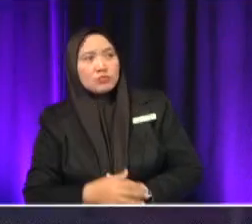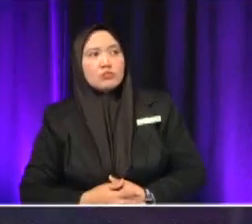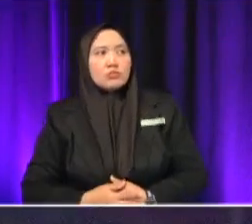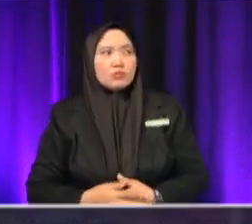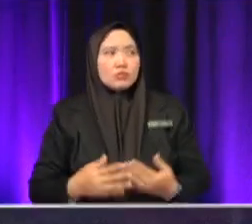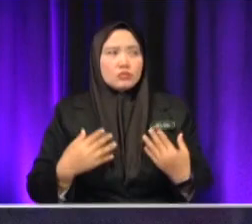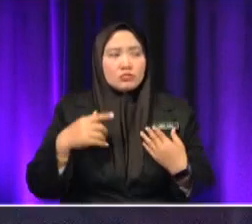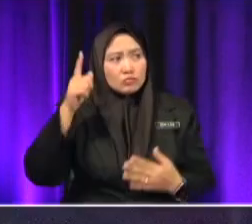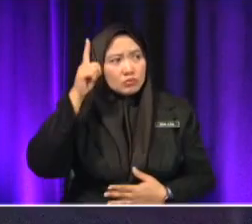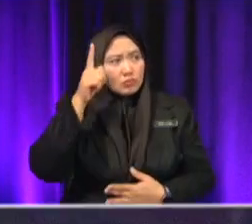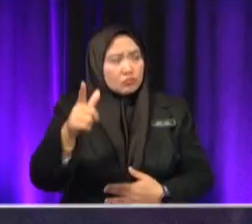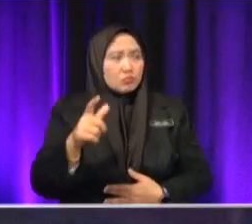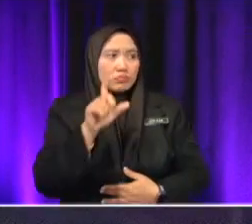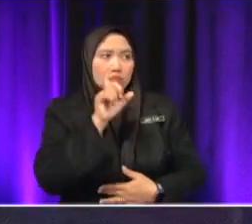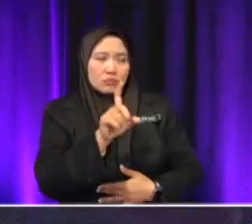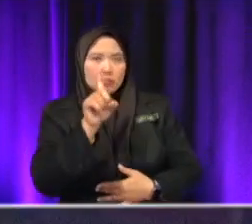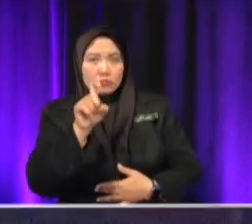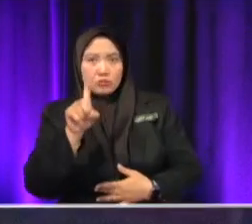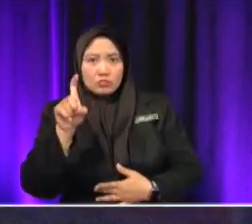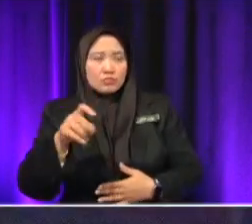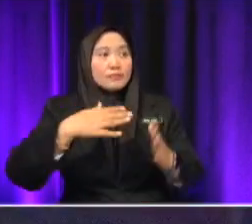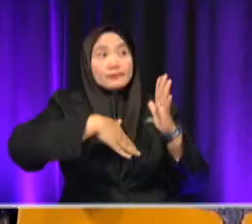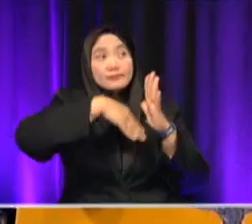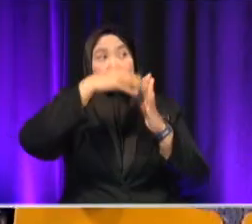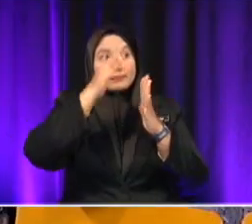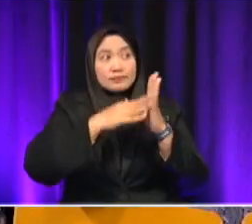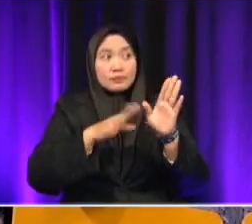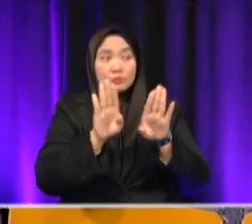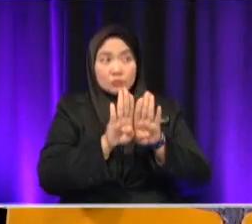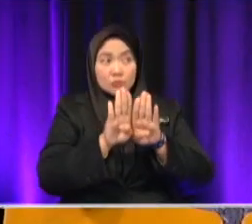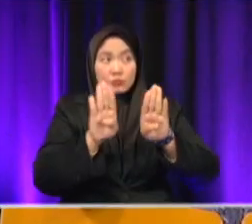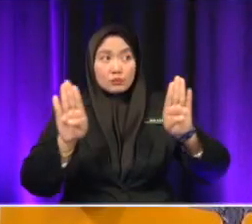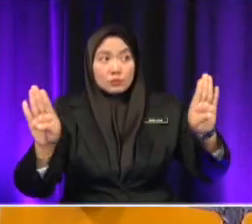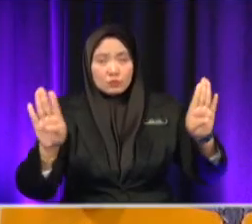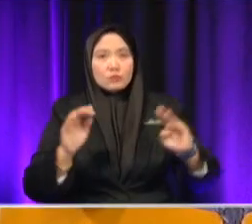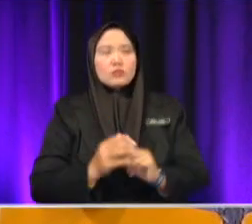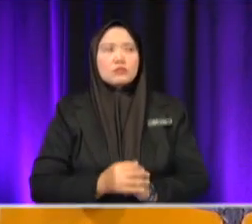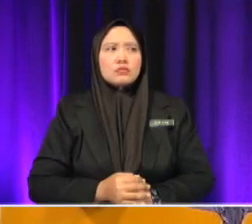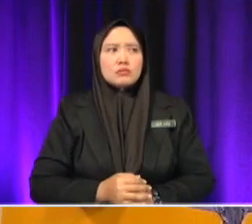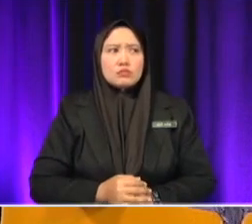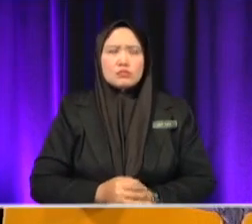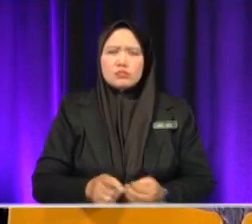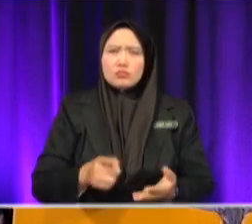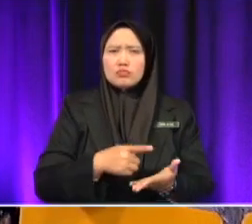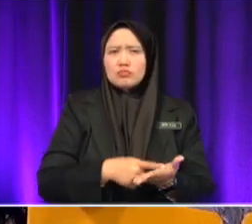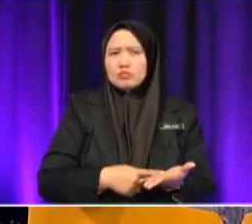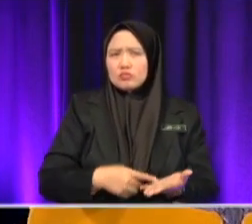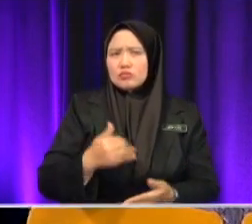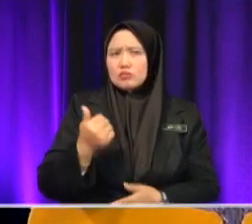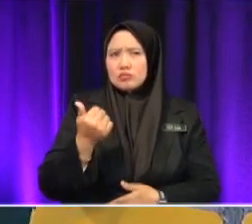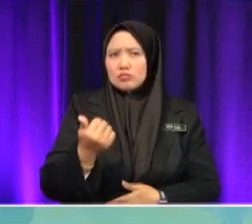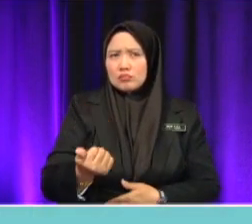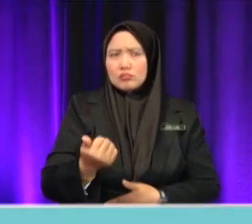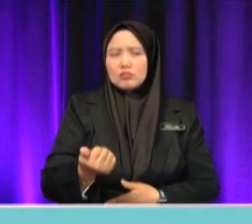hand holding a can, and you see that someone is actually spray painting a wall. So what would you do,